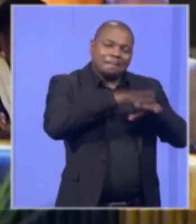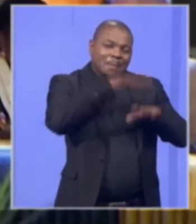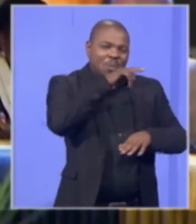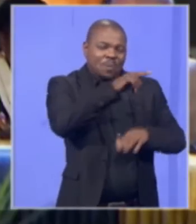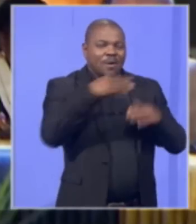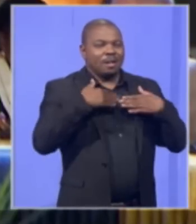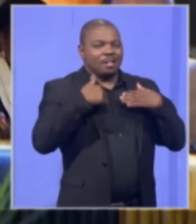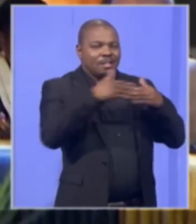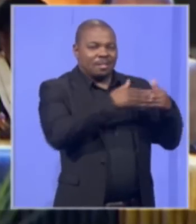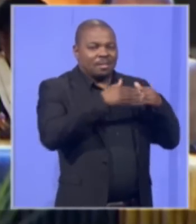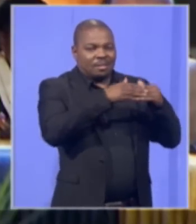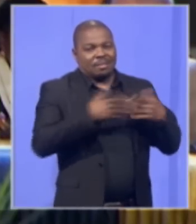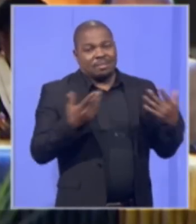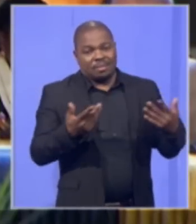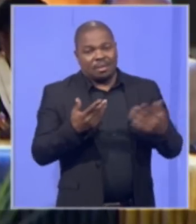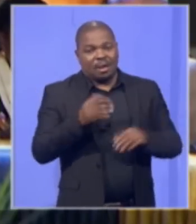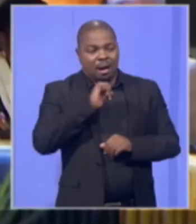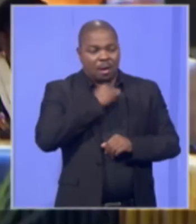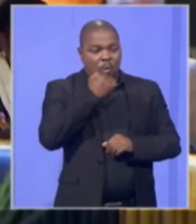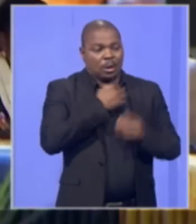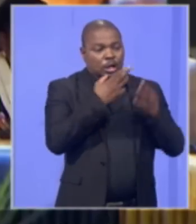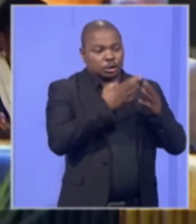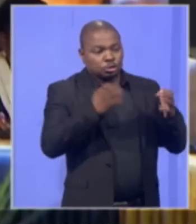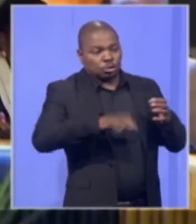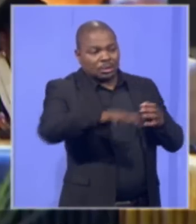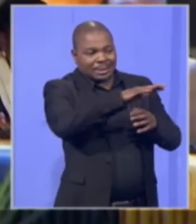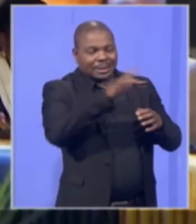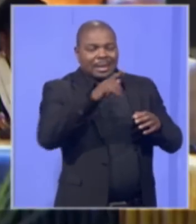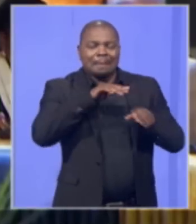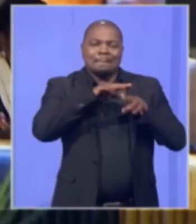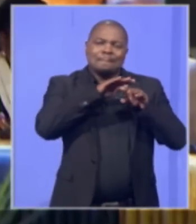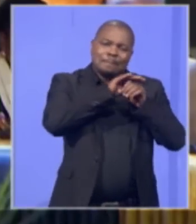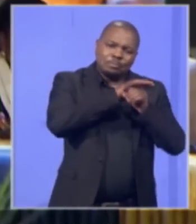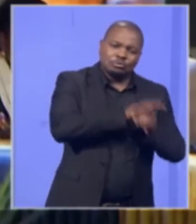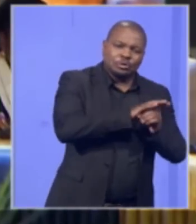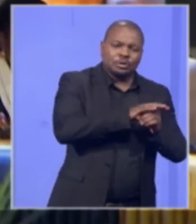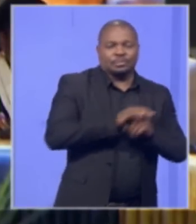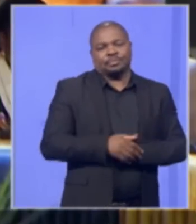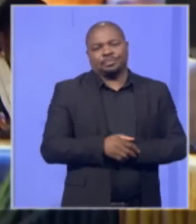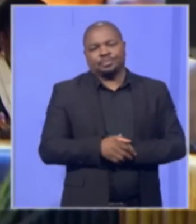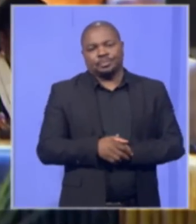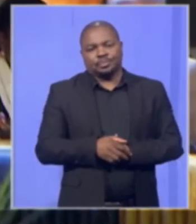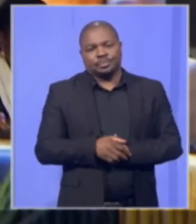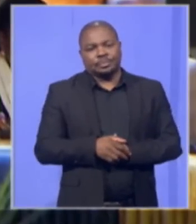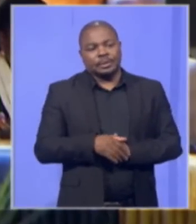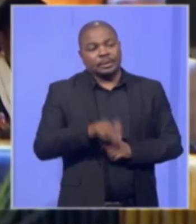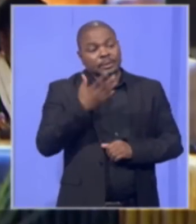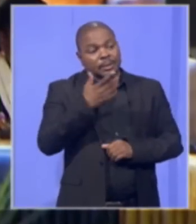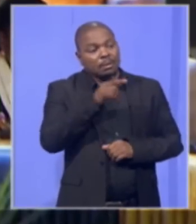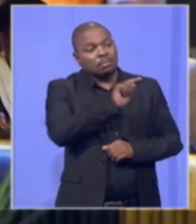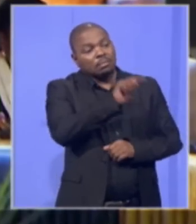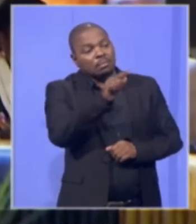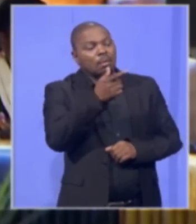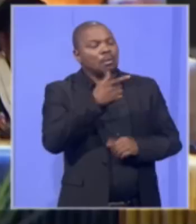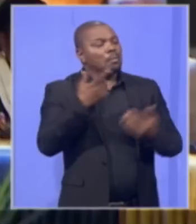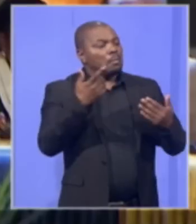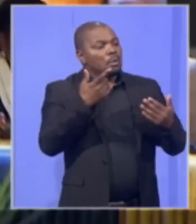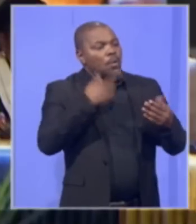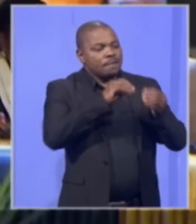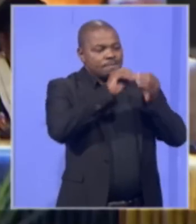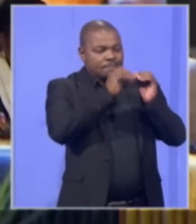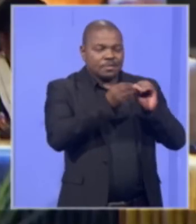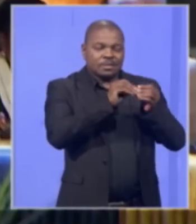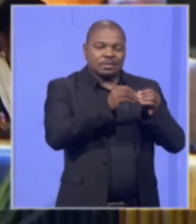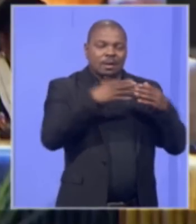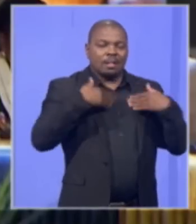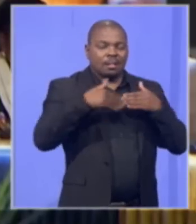putting pressures on our available facilities. The following healthcare facilities that are under construction will be completed